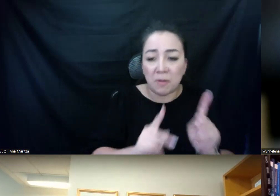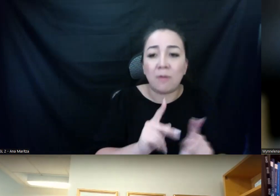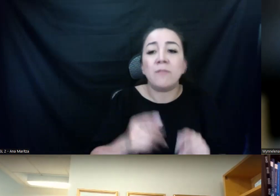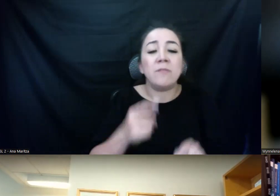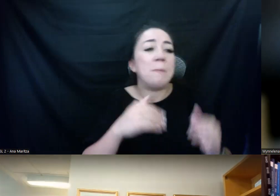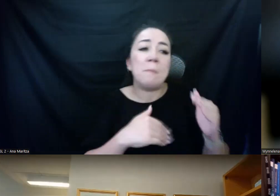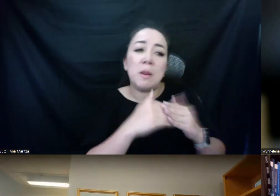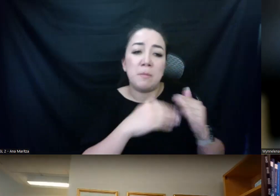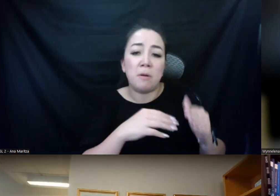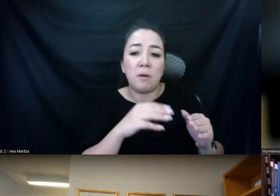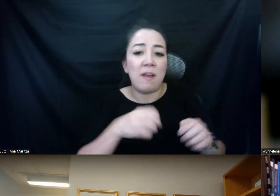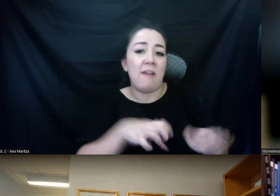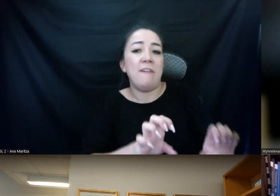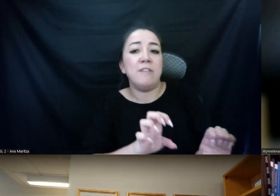actually